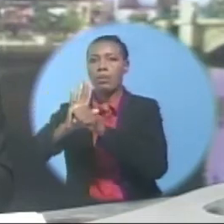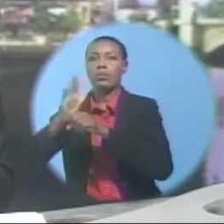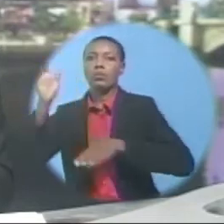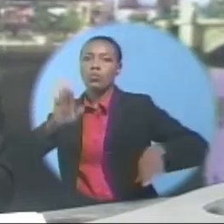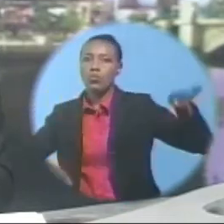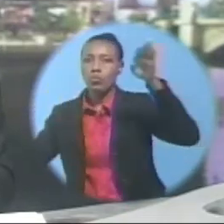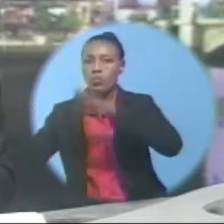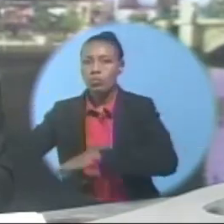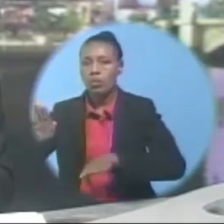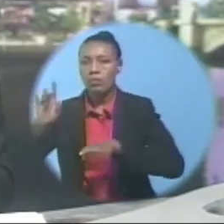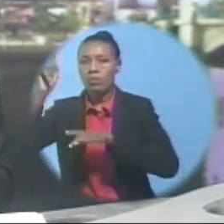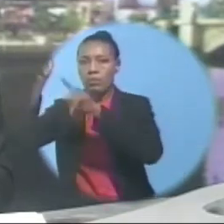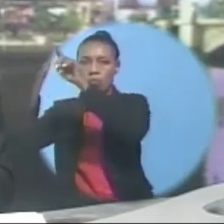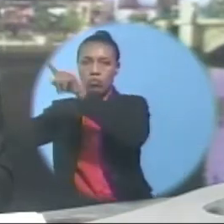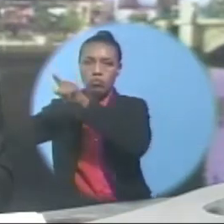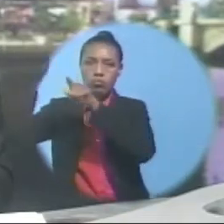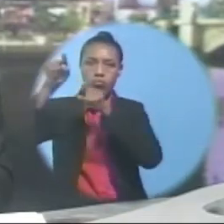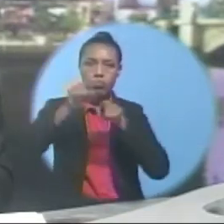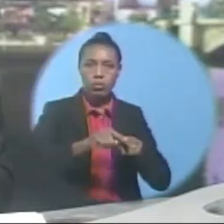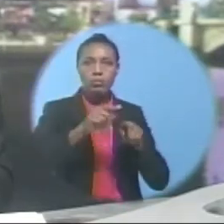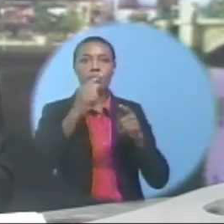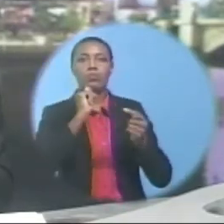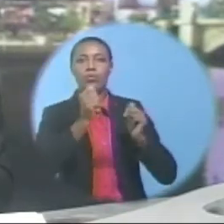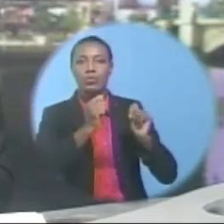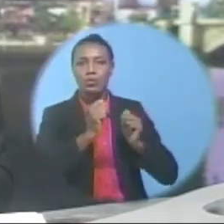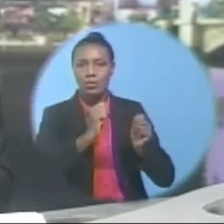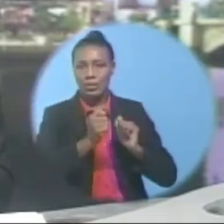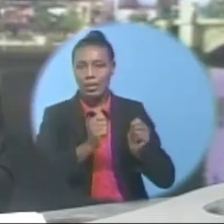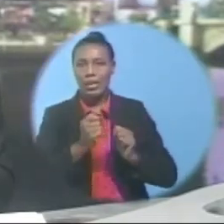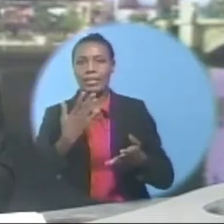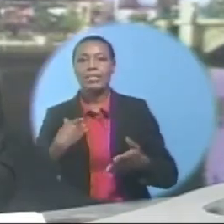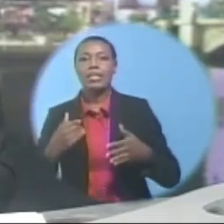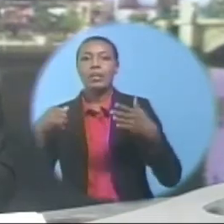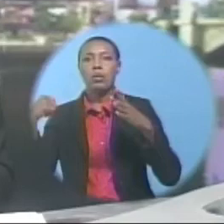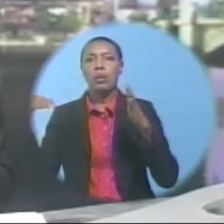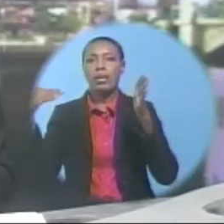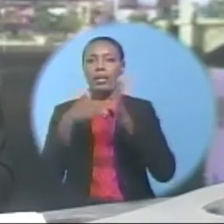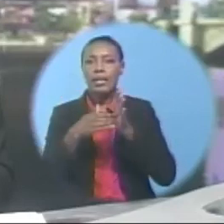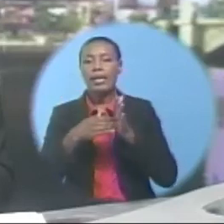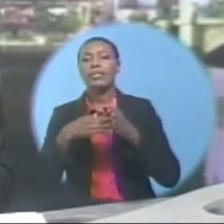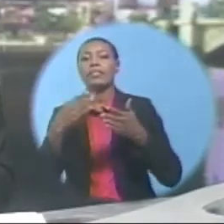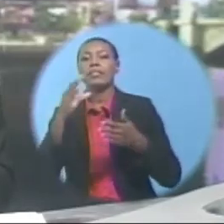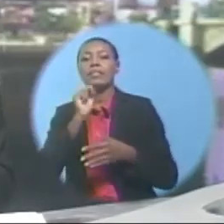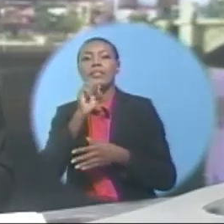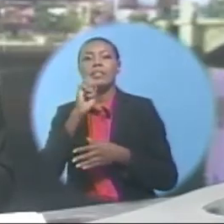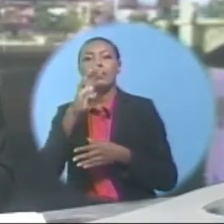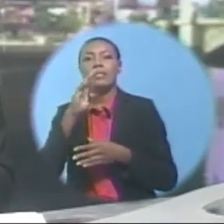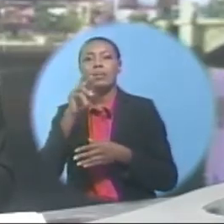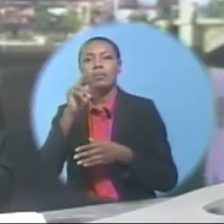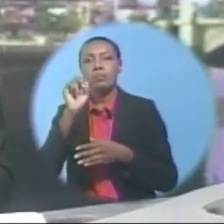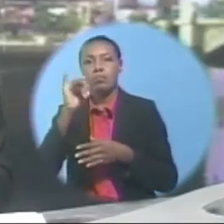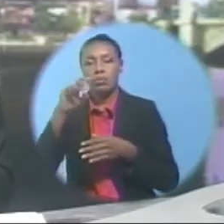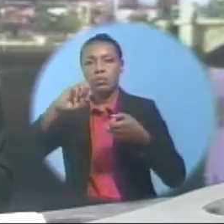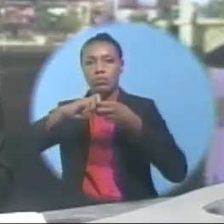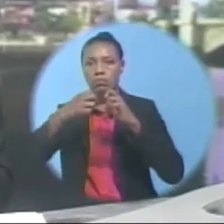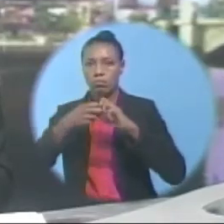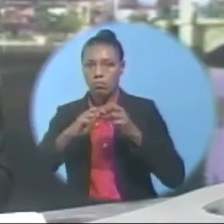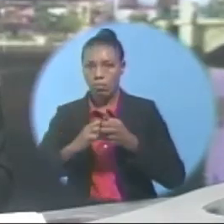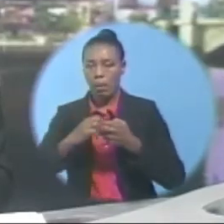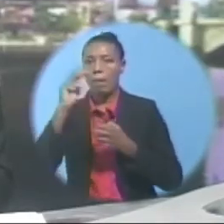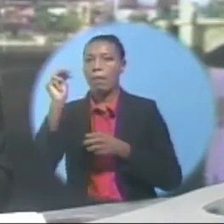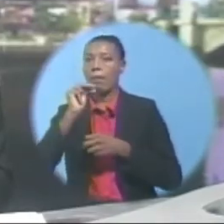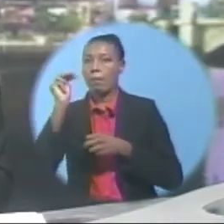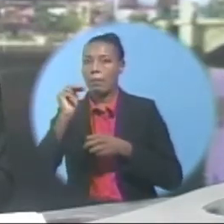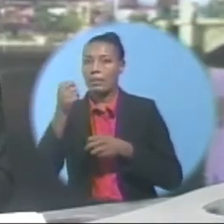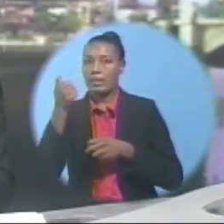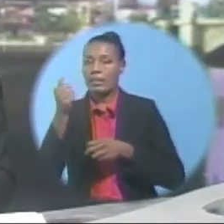to Trinidad in protest at the ongoing seabridge woes. He will make the attempt on Monday, but will not be swimming the distance